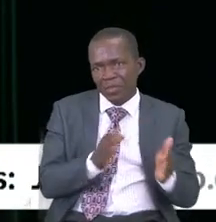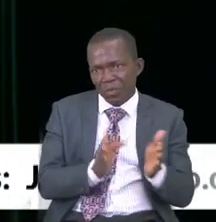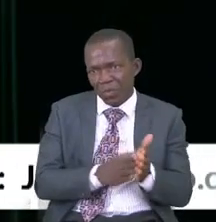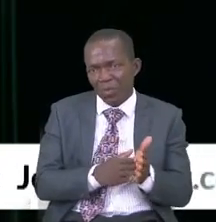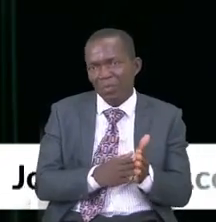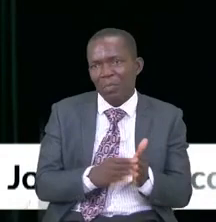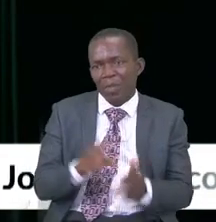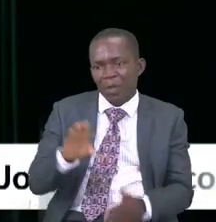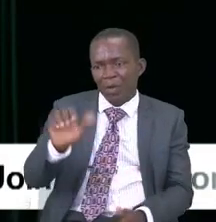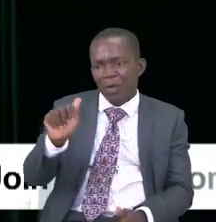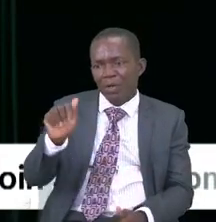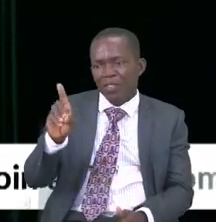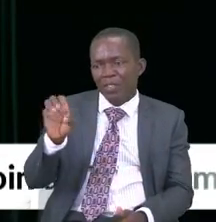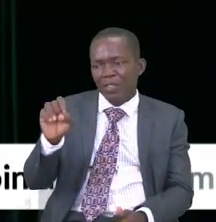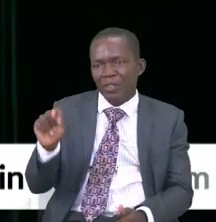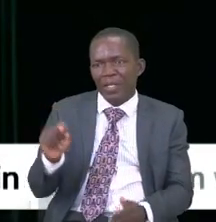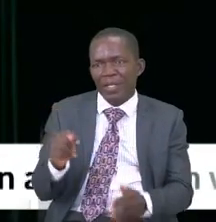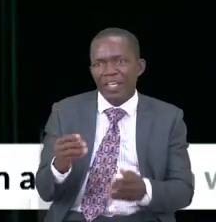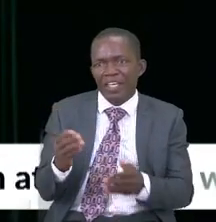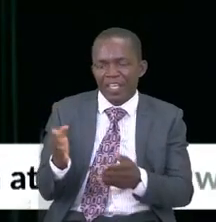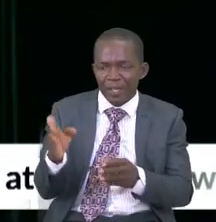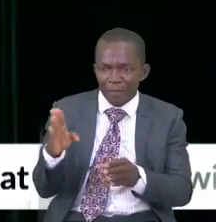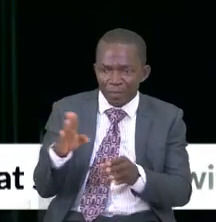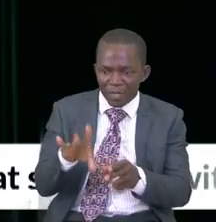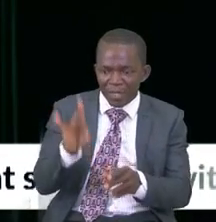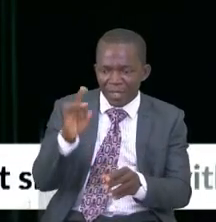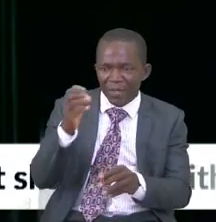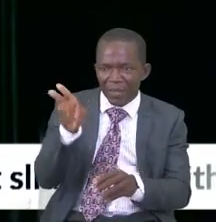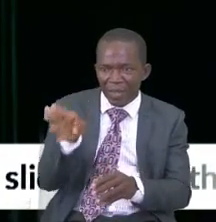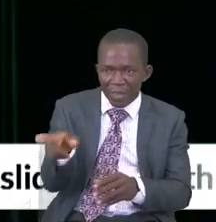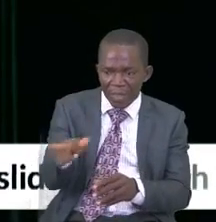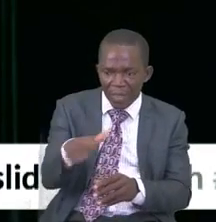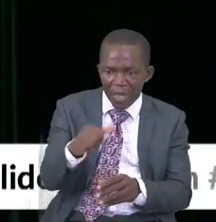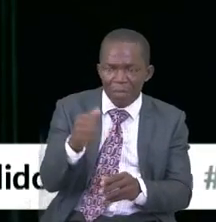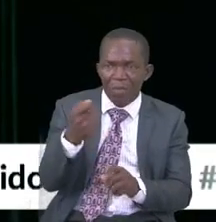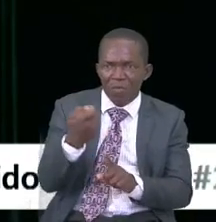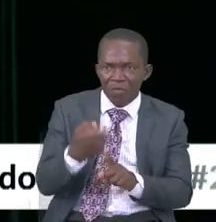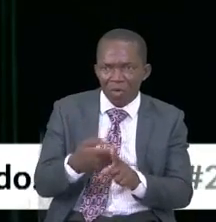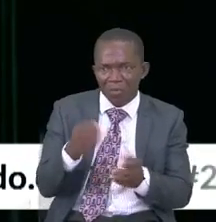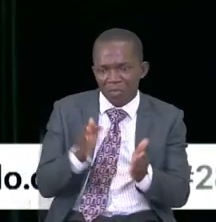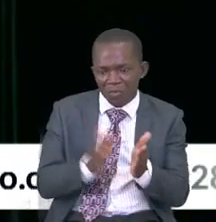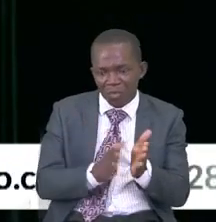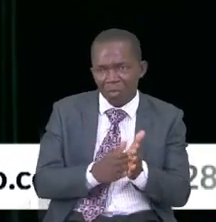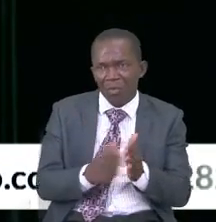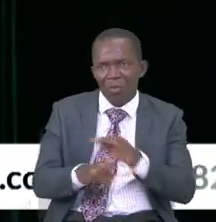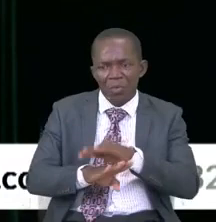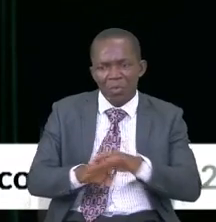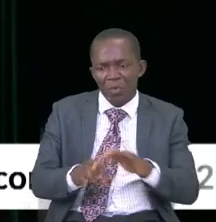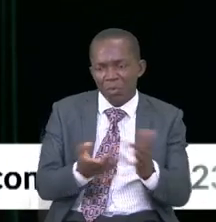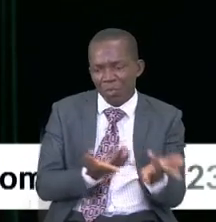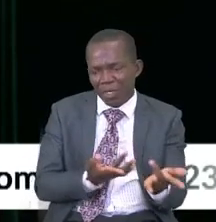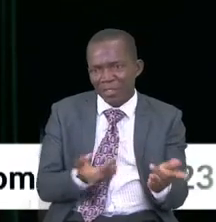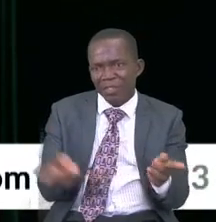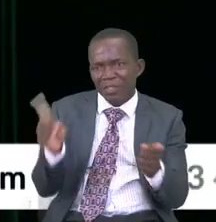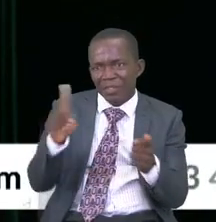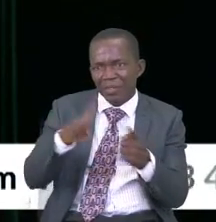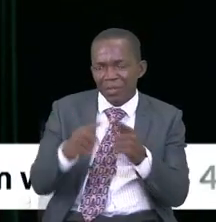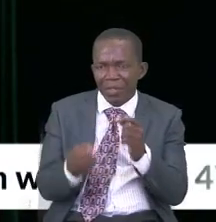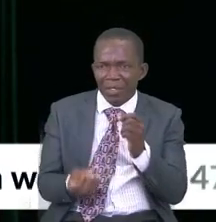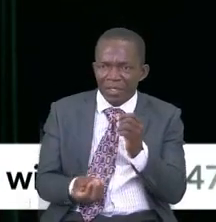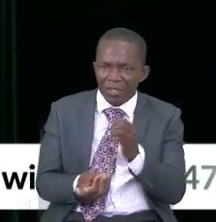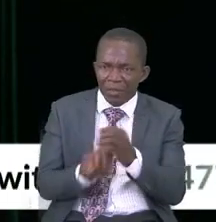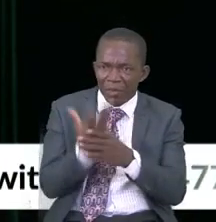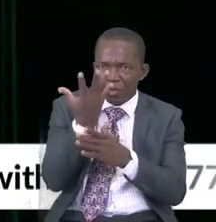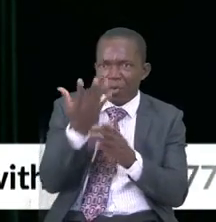cadets. They recruit them from very early. They don't wait till they're adults. And then there's one of our brothers who works